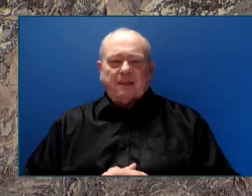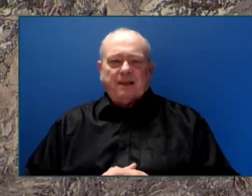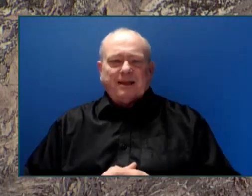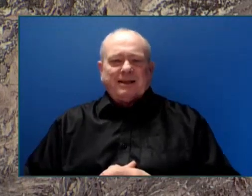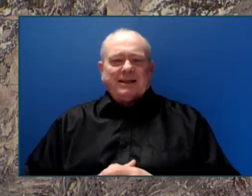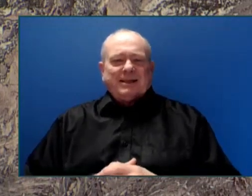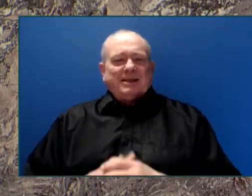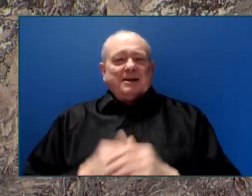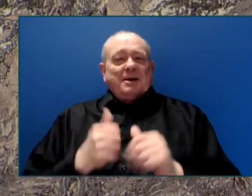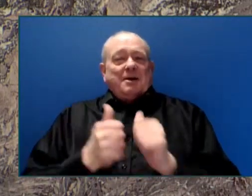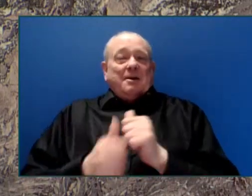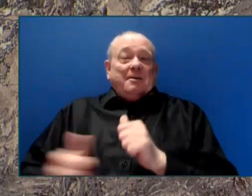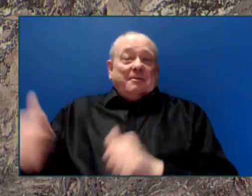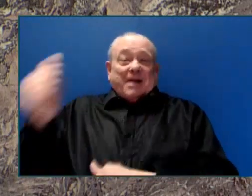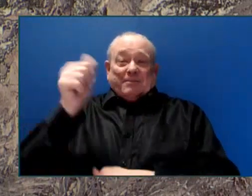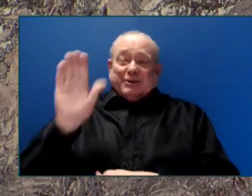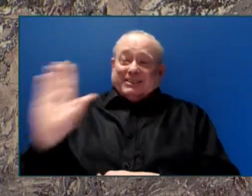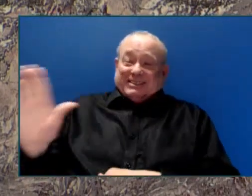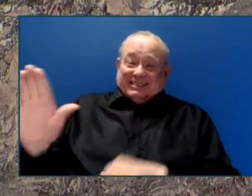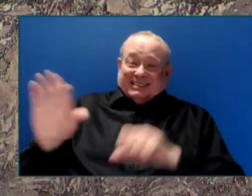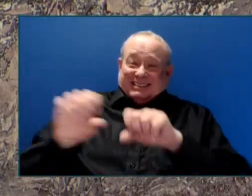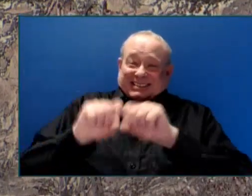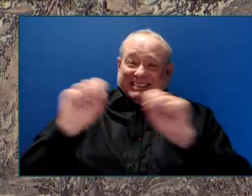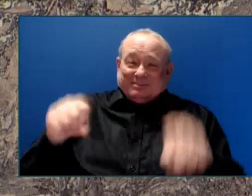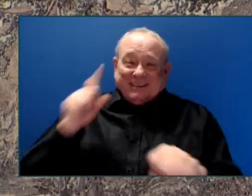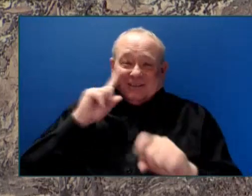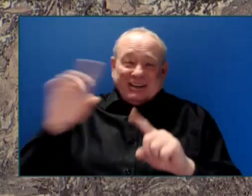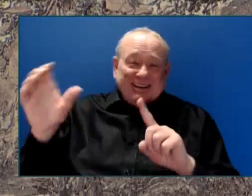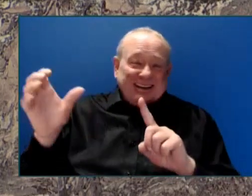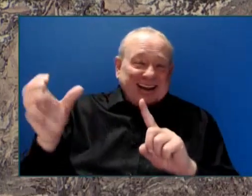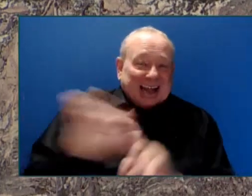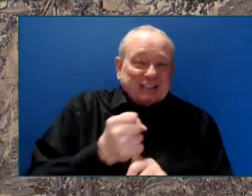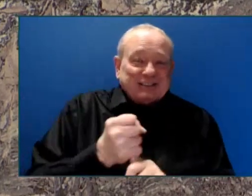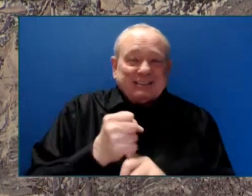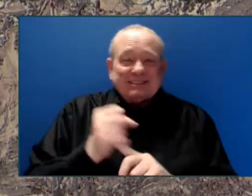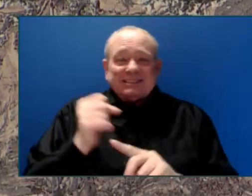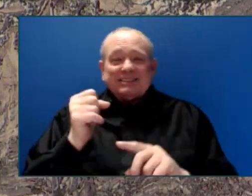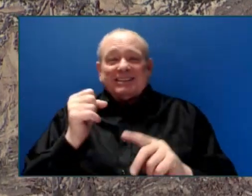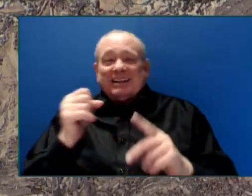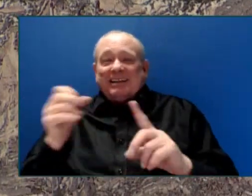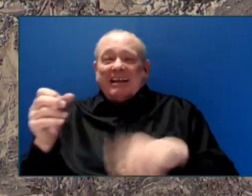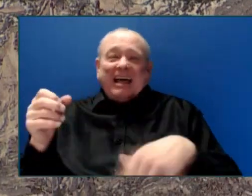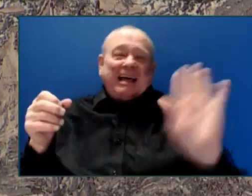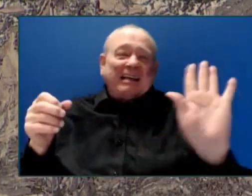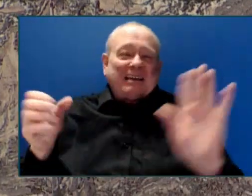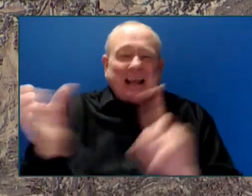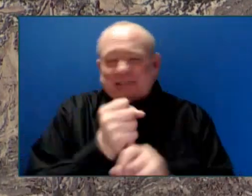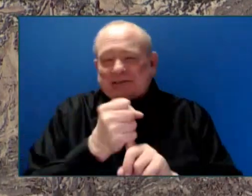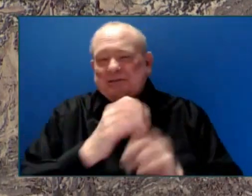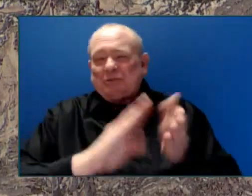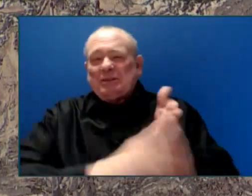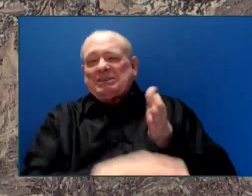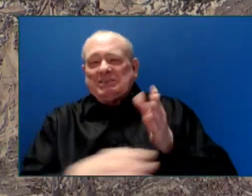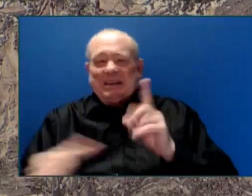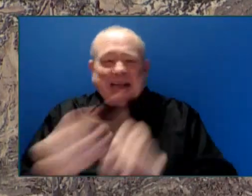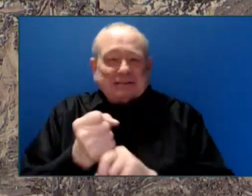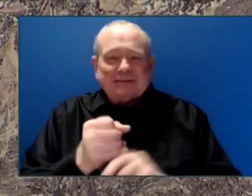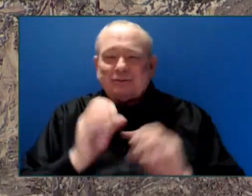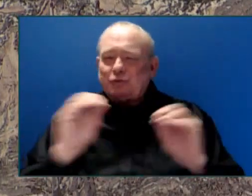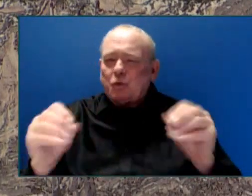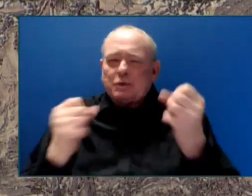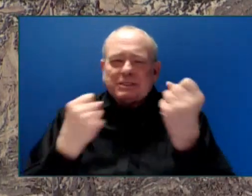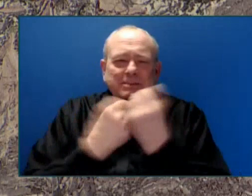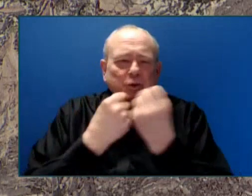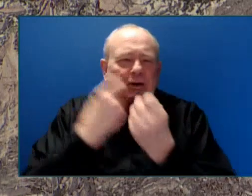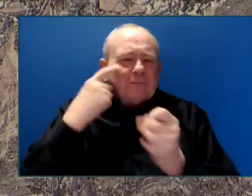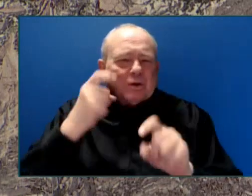decision to warehouse people with severe mental health and addiction issues without supports are painfully evident. In Kelowna,